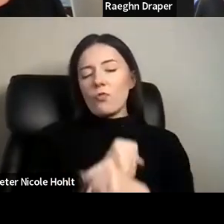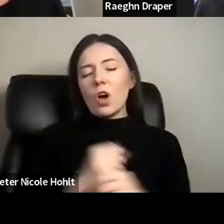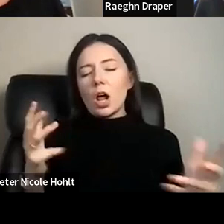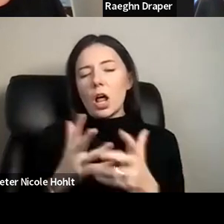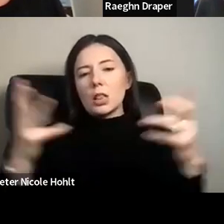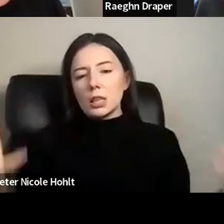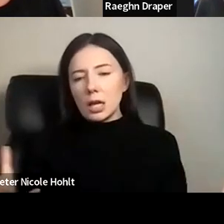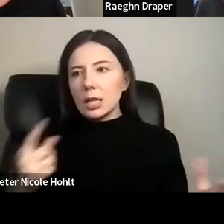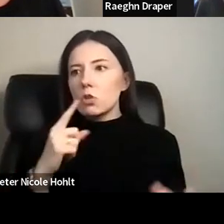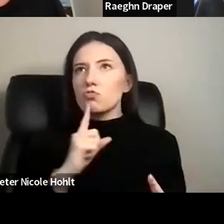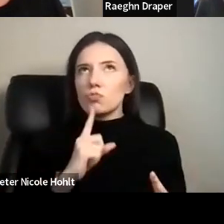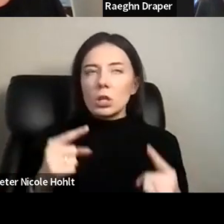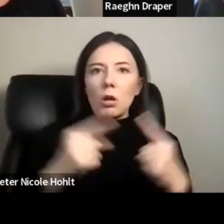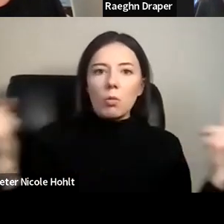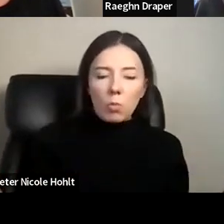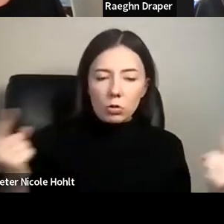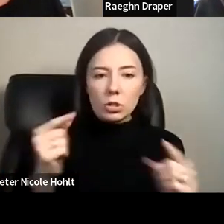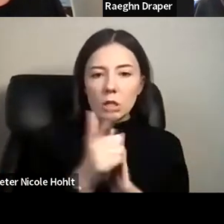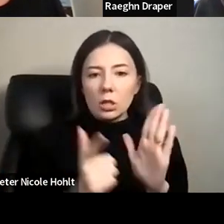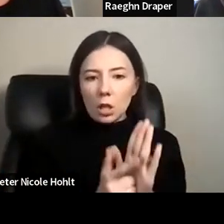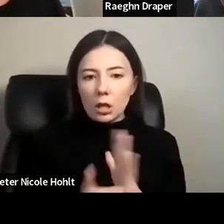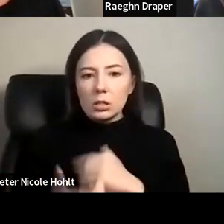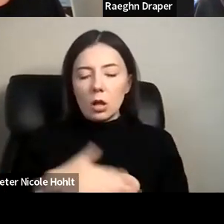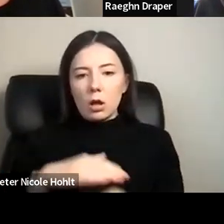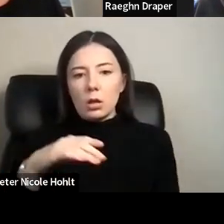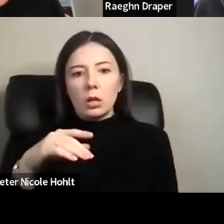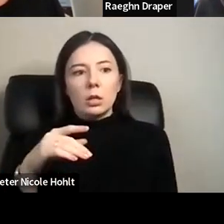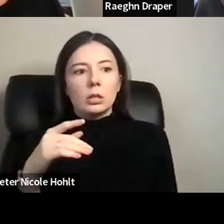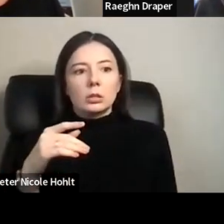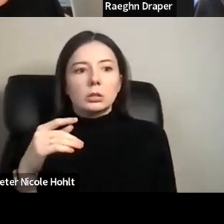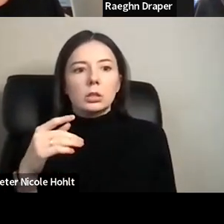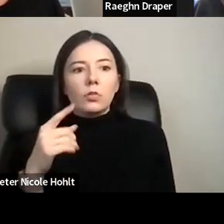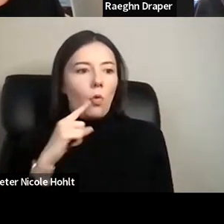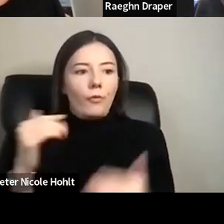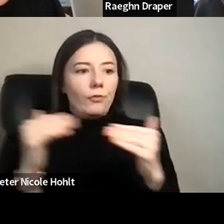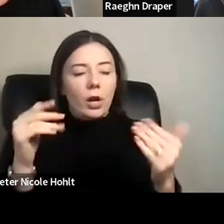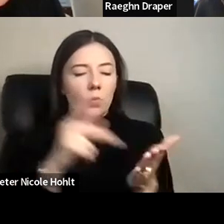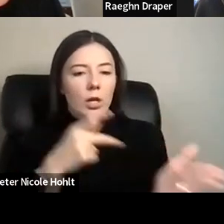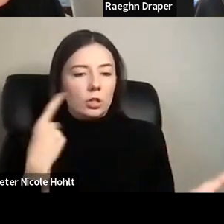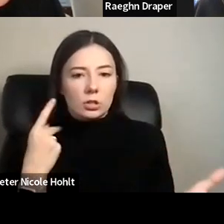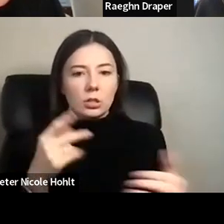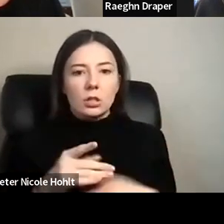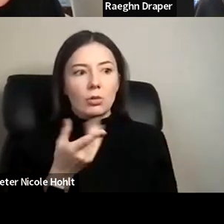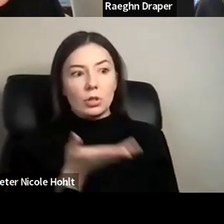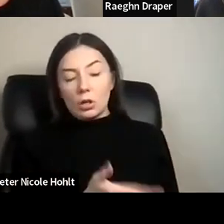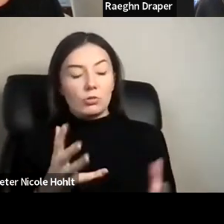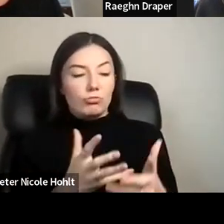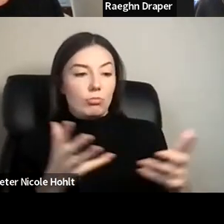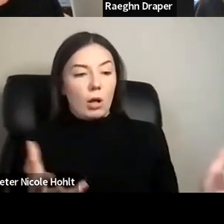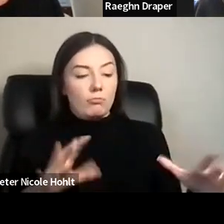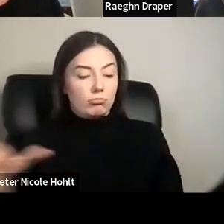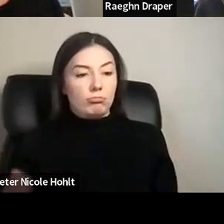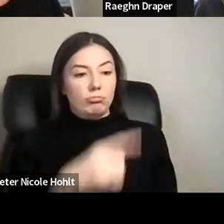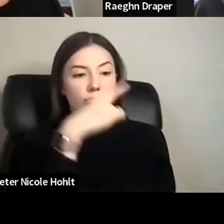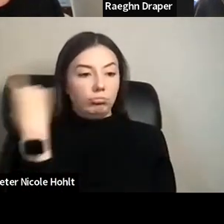laws on the Pullman Porters and made it law, like, oh, here's a bunch of Black people, they can just work